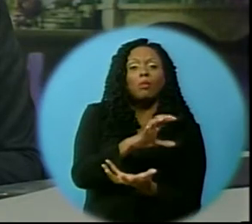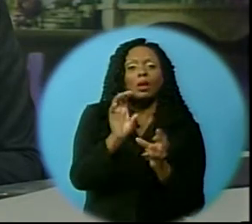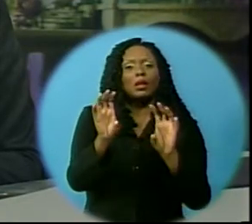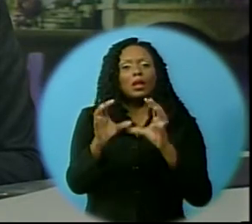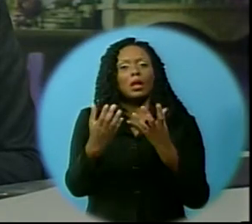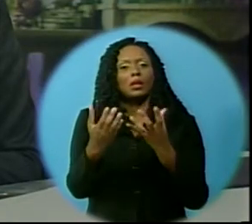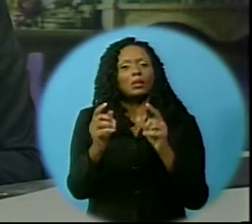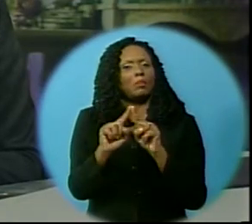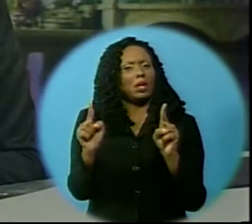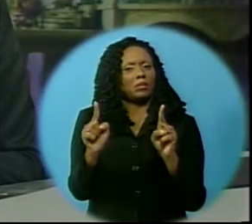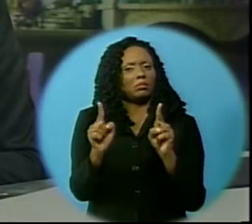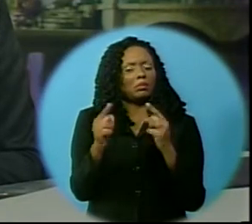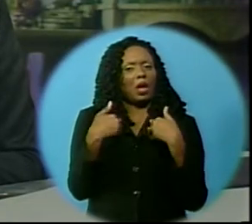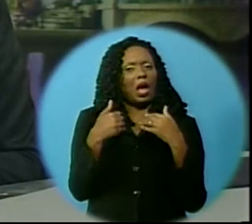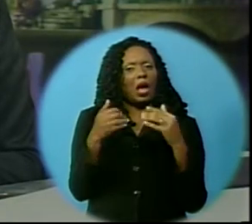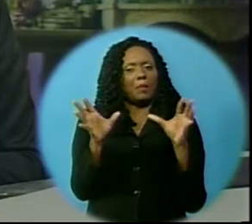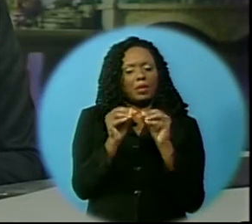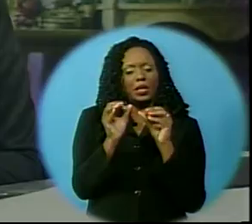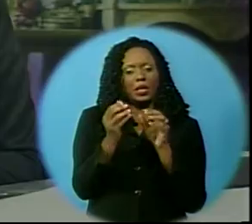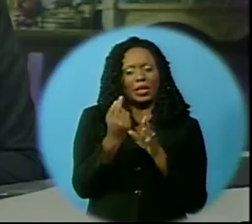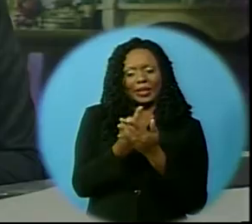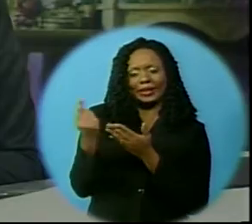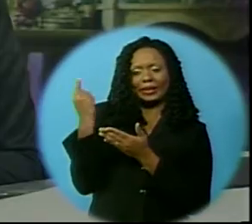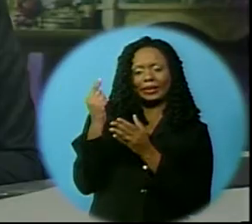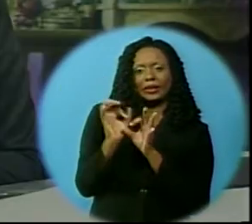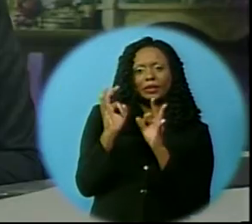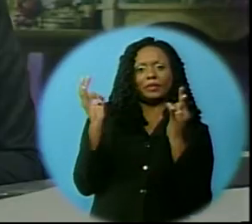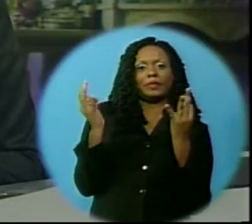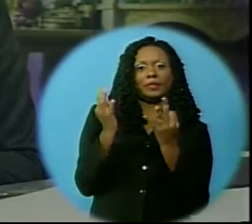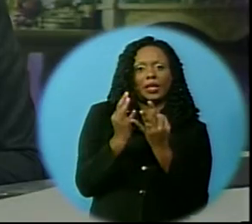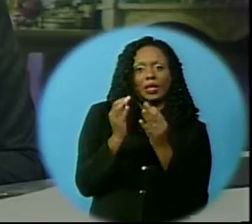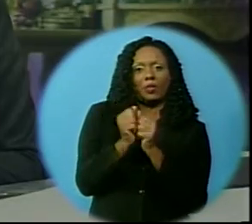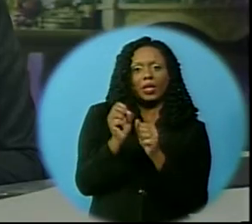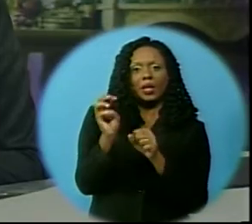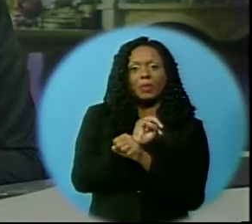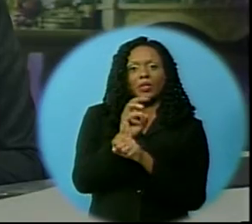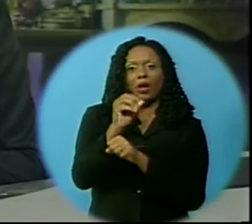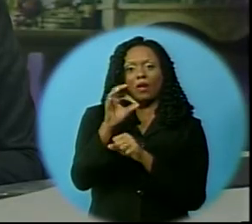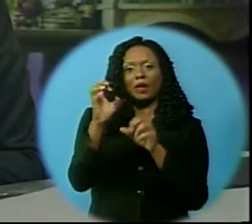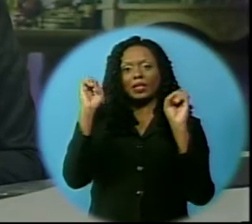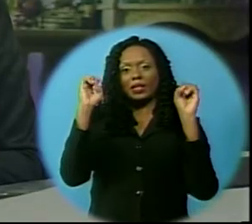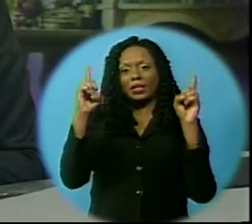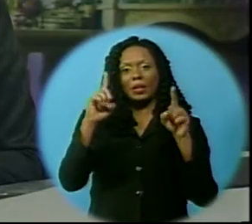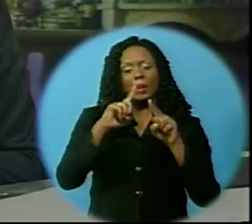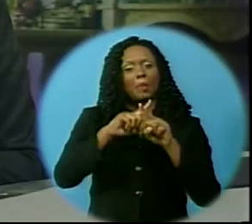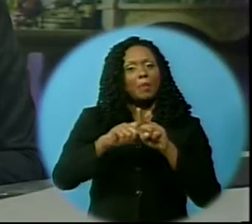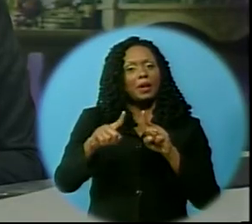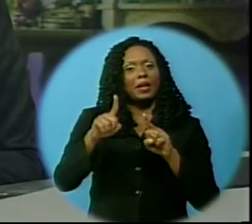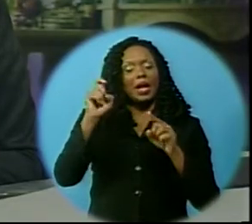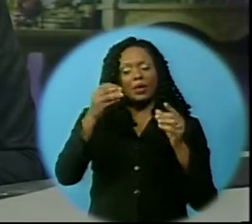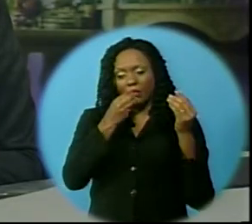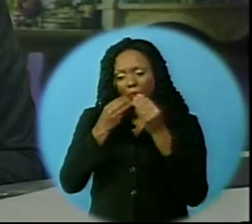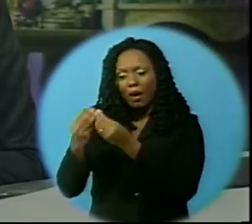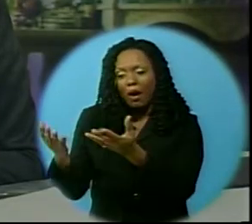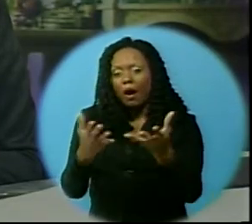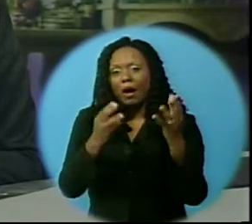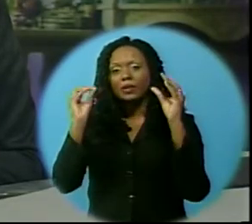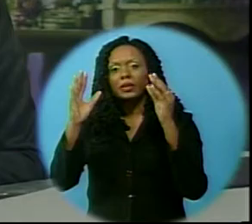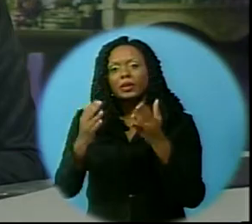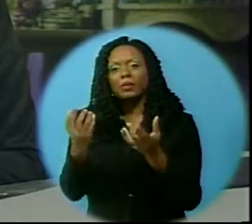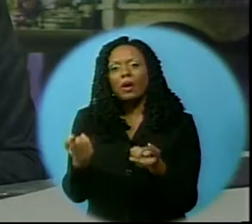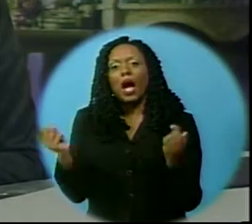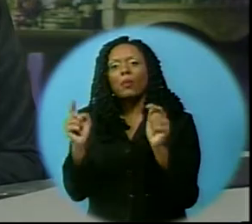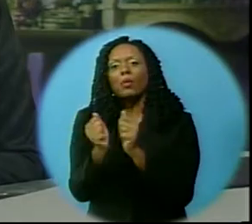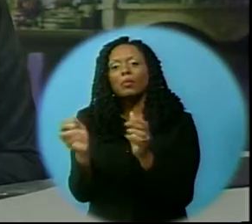disrupt classes. He says following Friday's meeting with the Ministry of Education, teachers have to be updated and several other